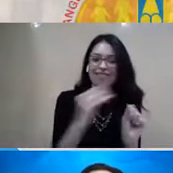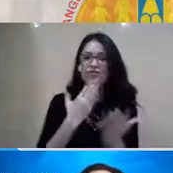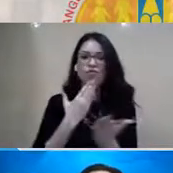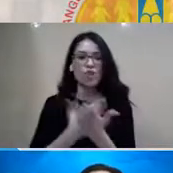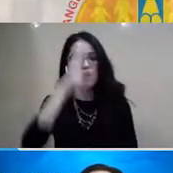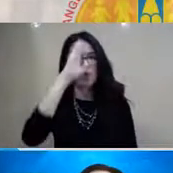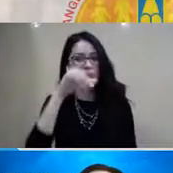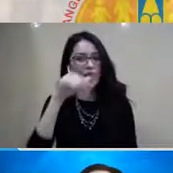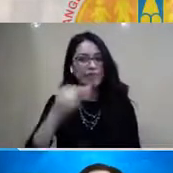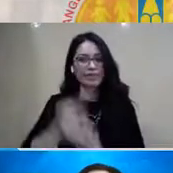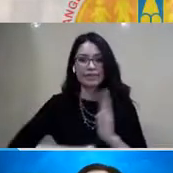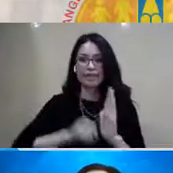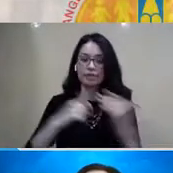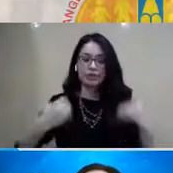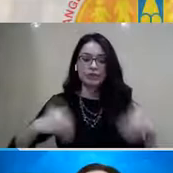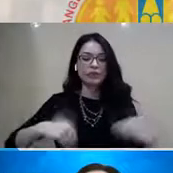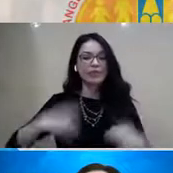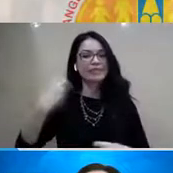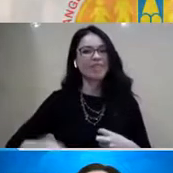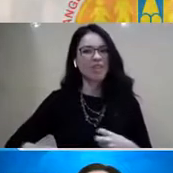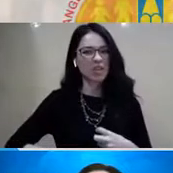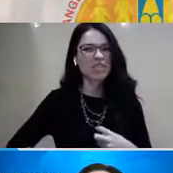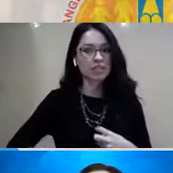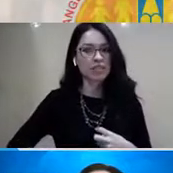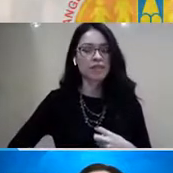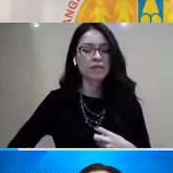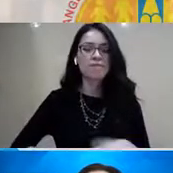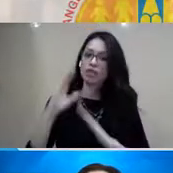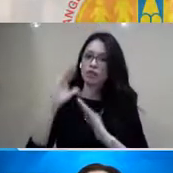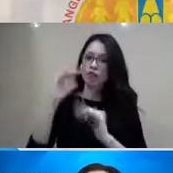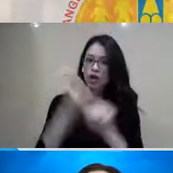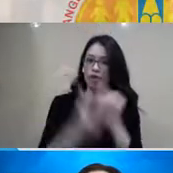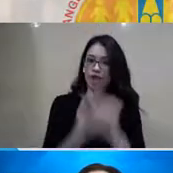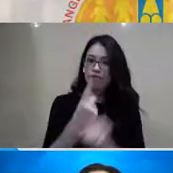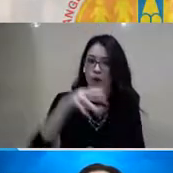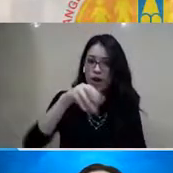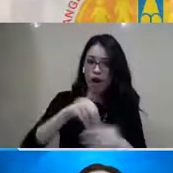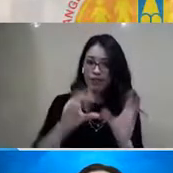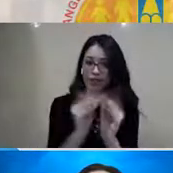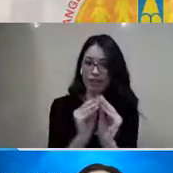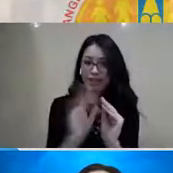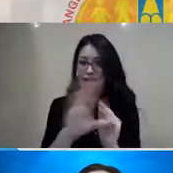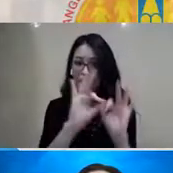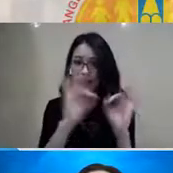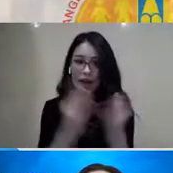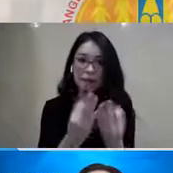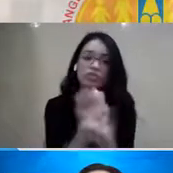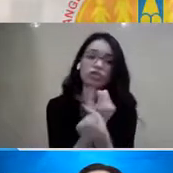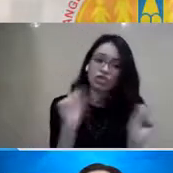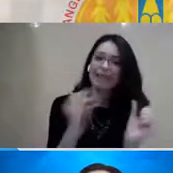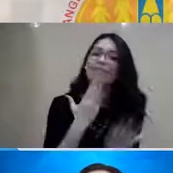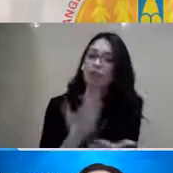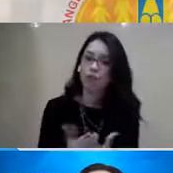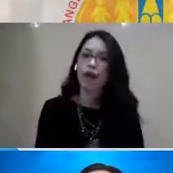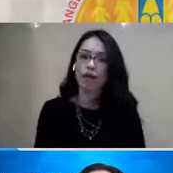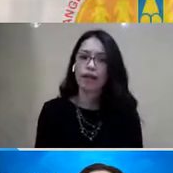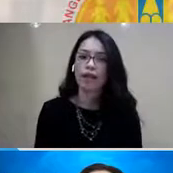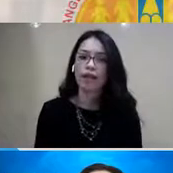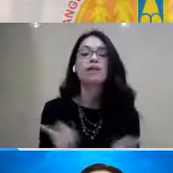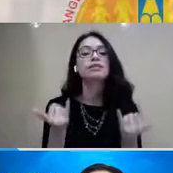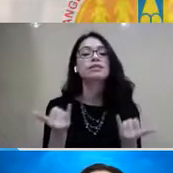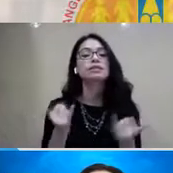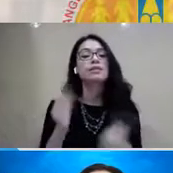where we all have to begin. So I hope everybody in this call and their families are safe and well. We'll talk today about returning